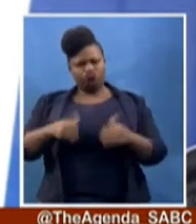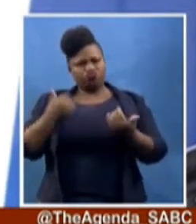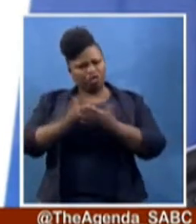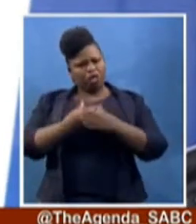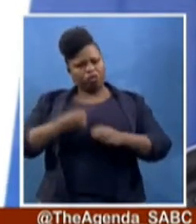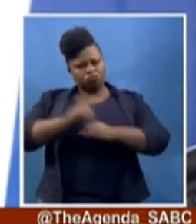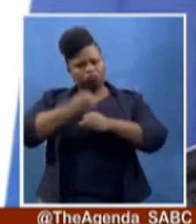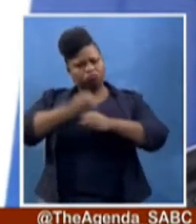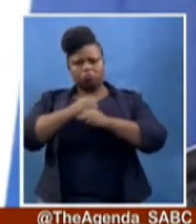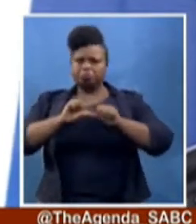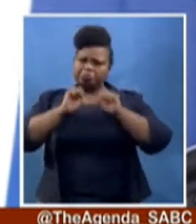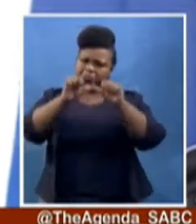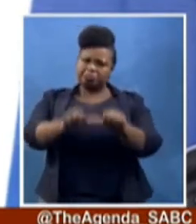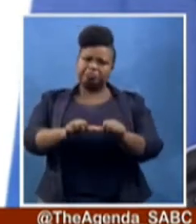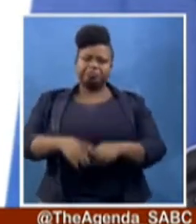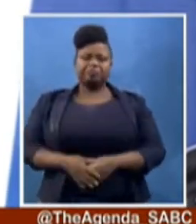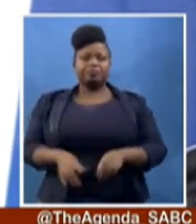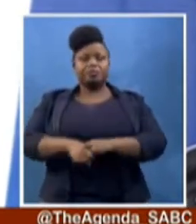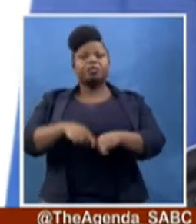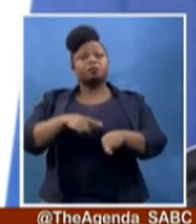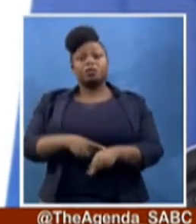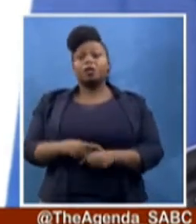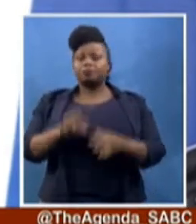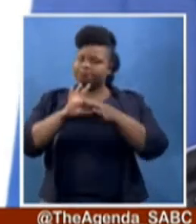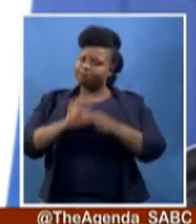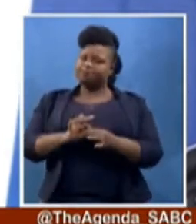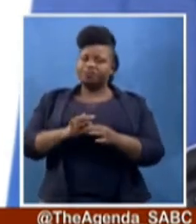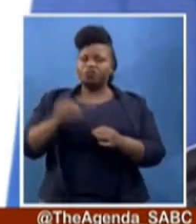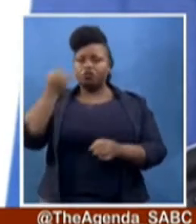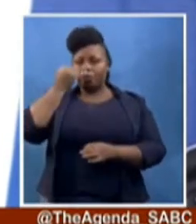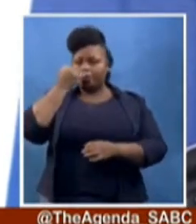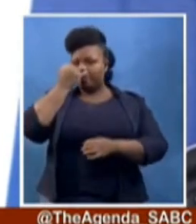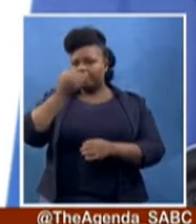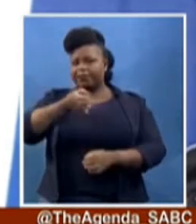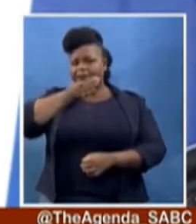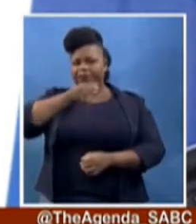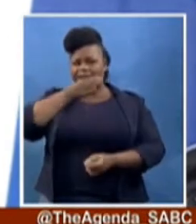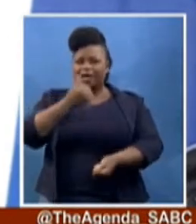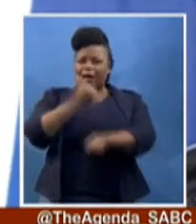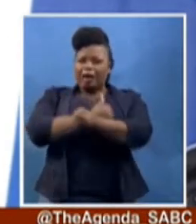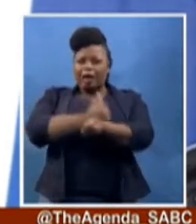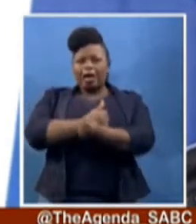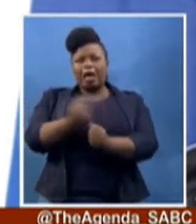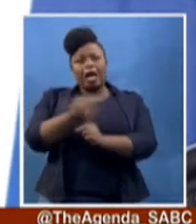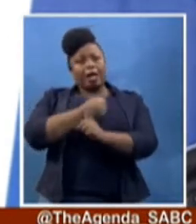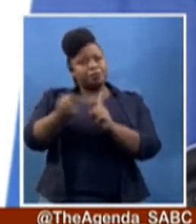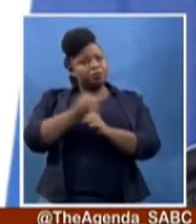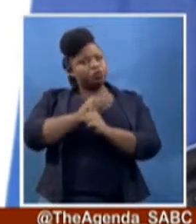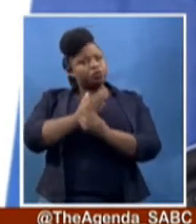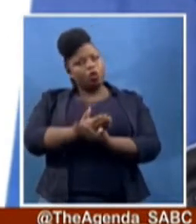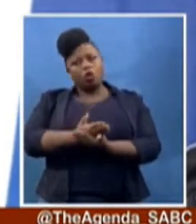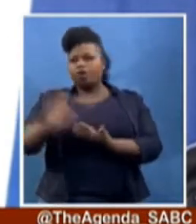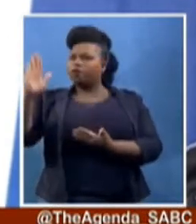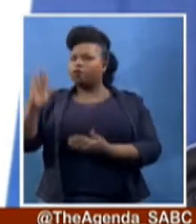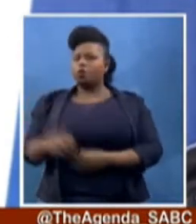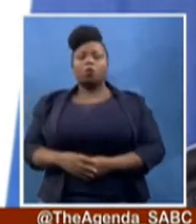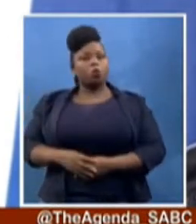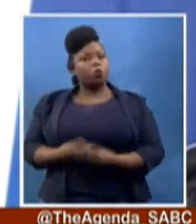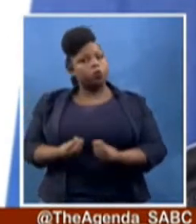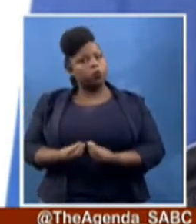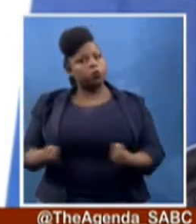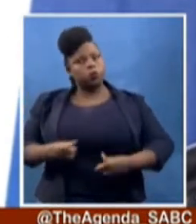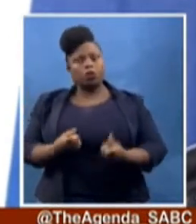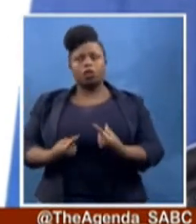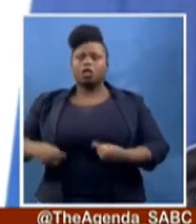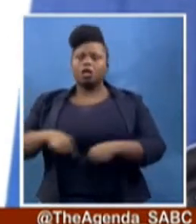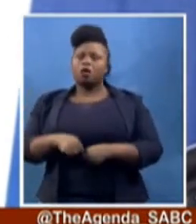abuse amongst the youth. Bana ba rona ba ya fela ke nyaope le di-drugs. Today, re